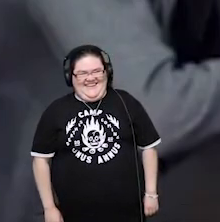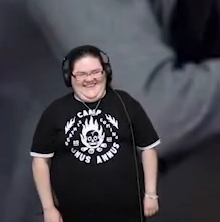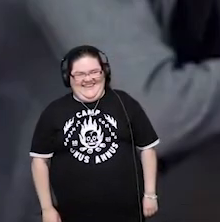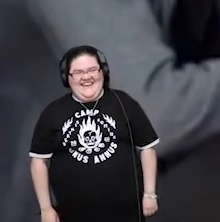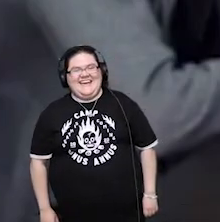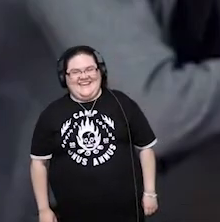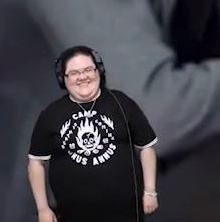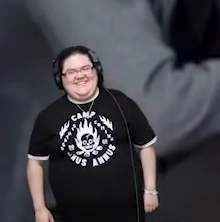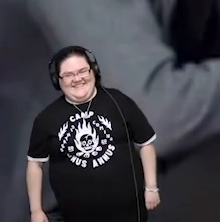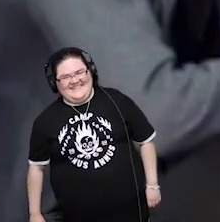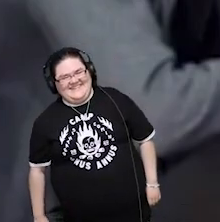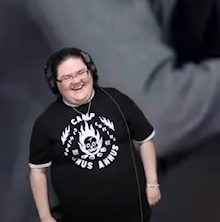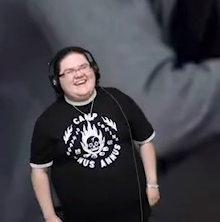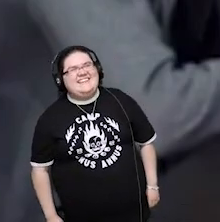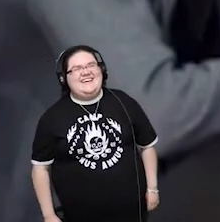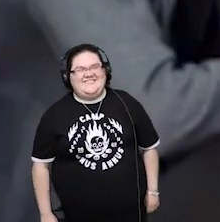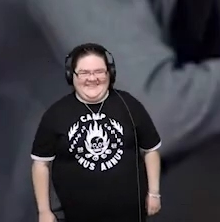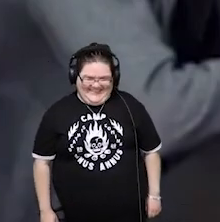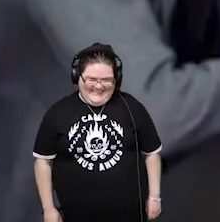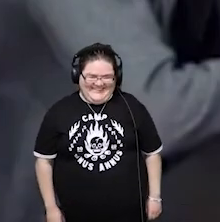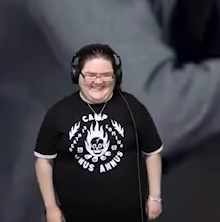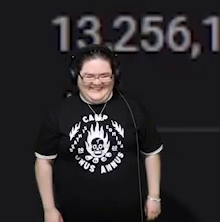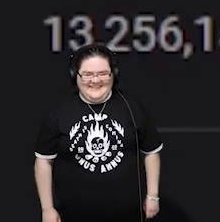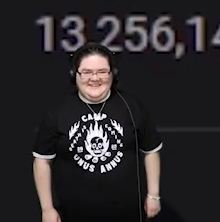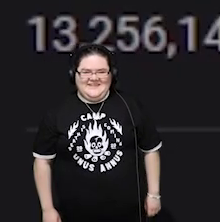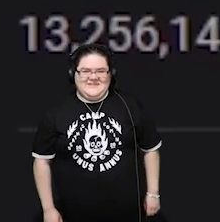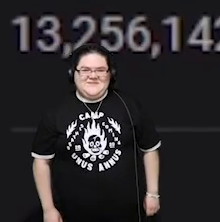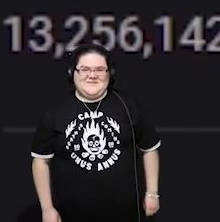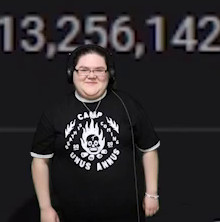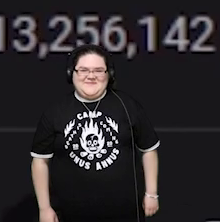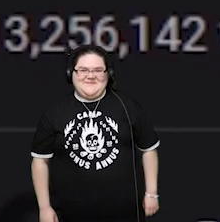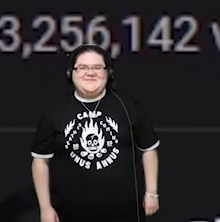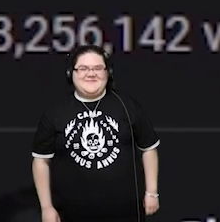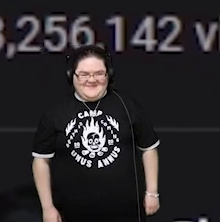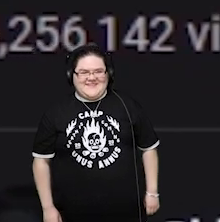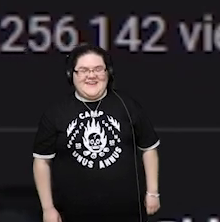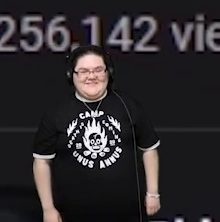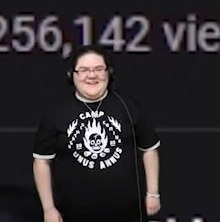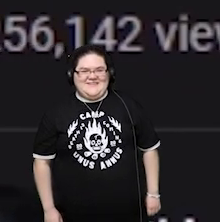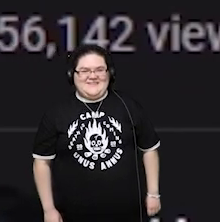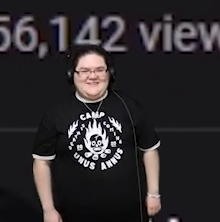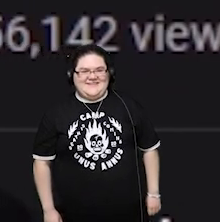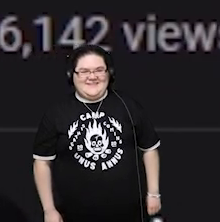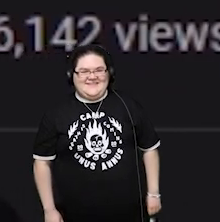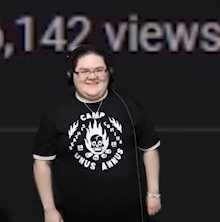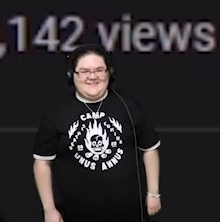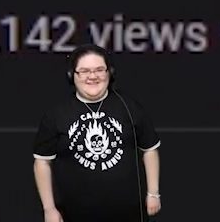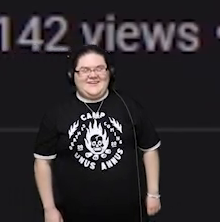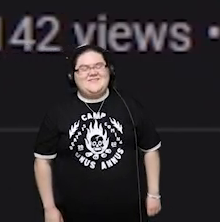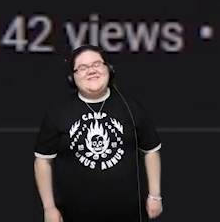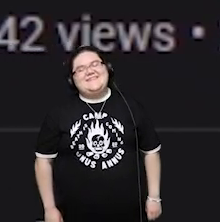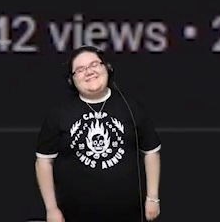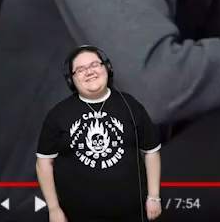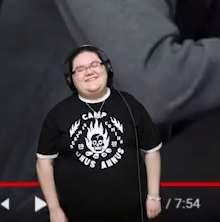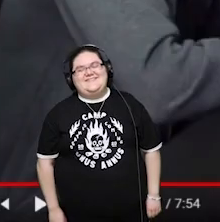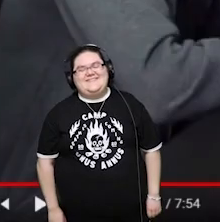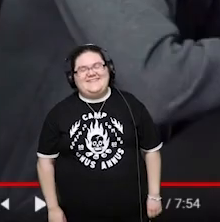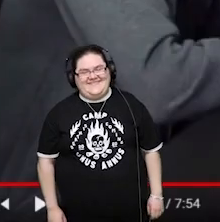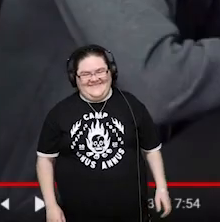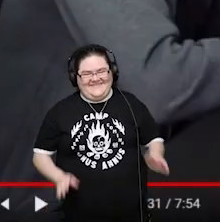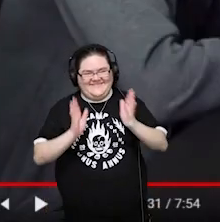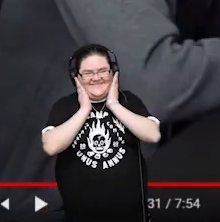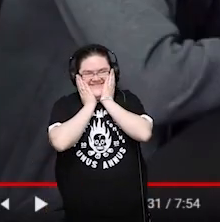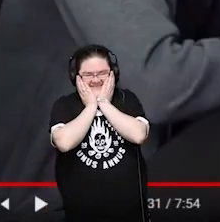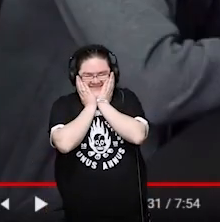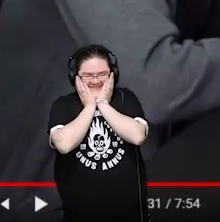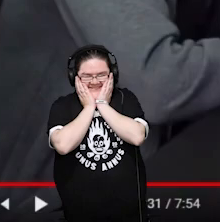Sidemen clips of all time. If you guys haven't seen it, I'm going to roll it up right now. One of the first ever Sidemen Sundays. You laugh, you lose. Sidemen do bad jokes. Oh my god.